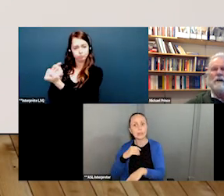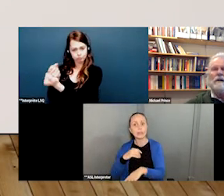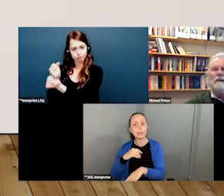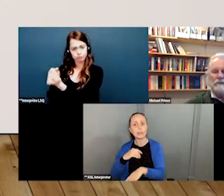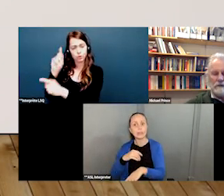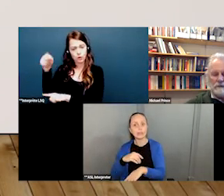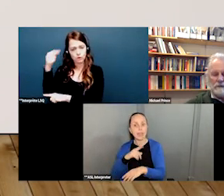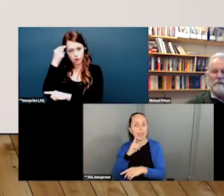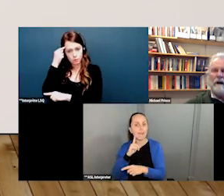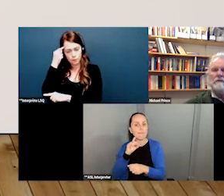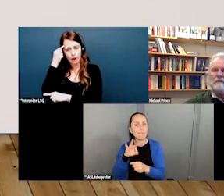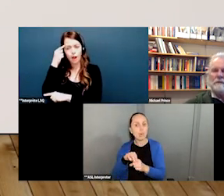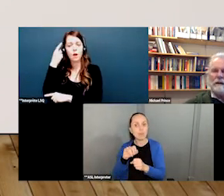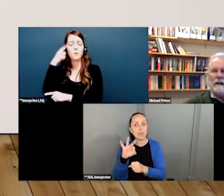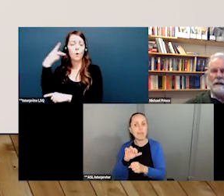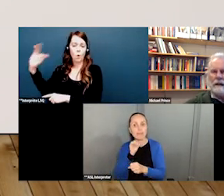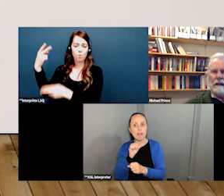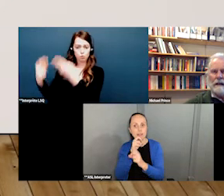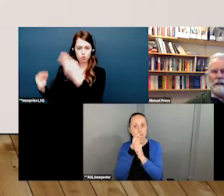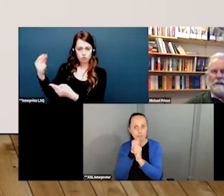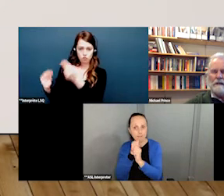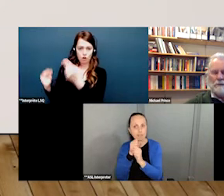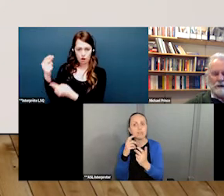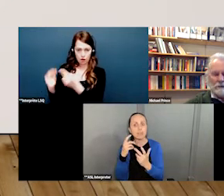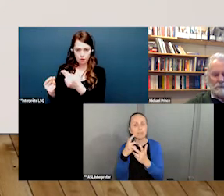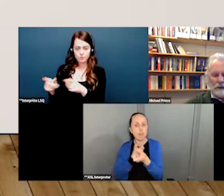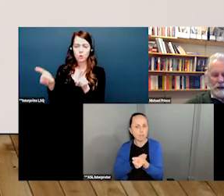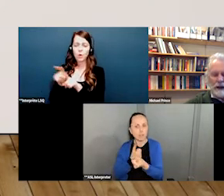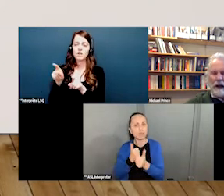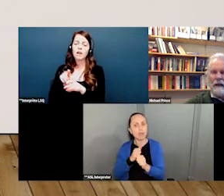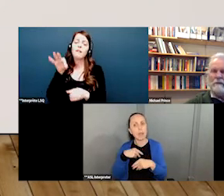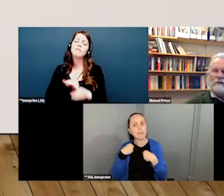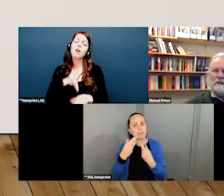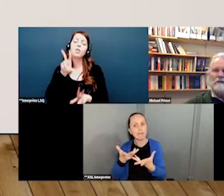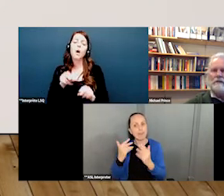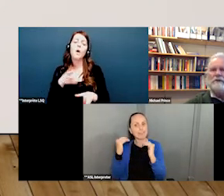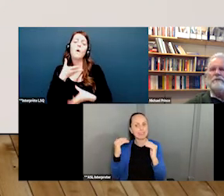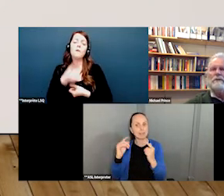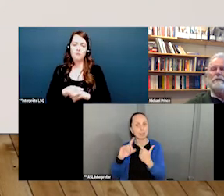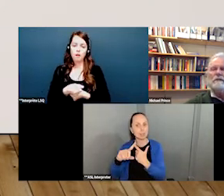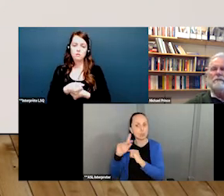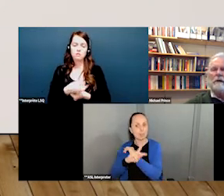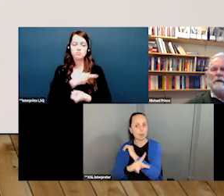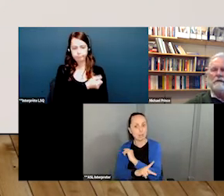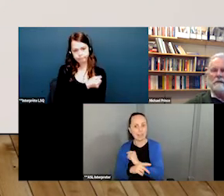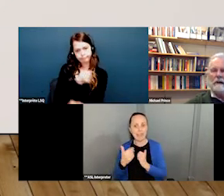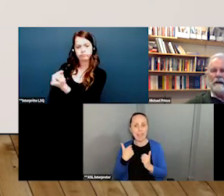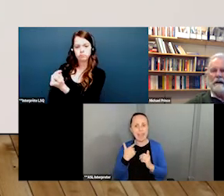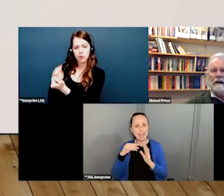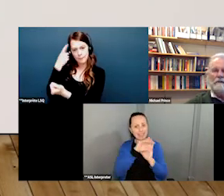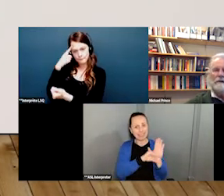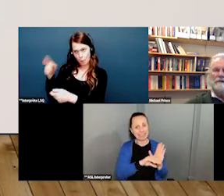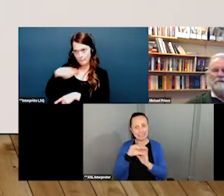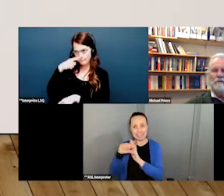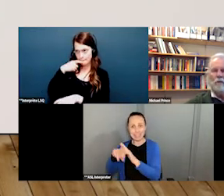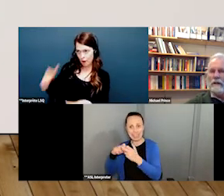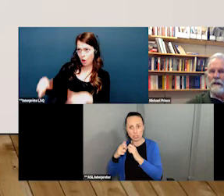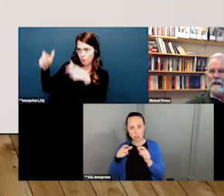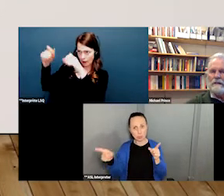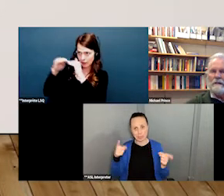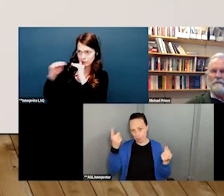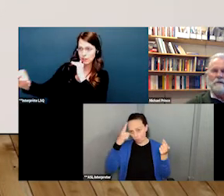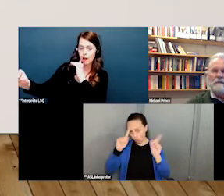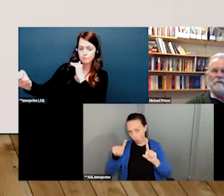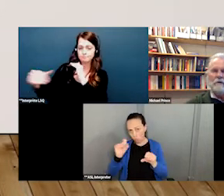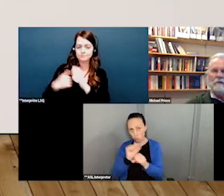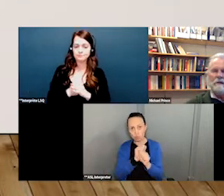votes of non-confidence to provide some stability in this parliament. And there was a list of issues that the two parties had agreed to work